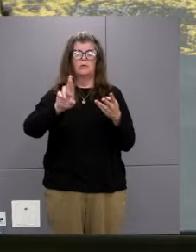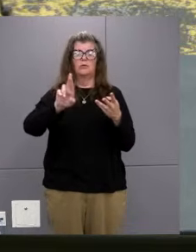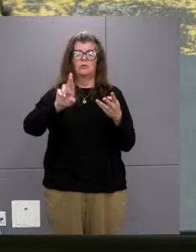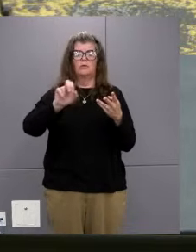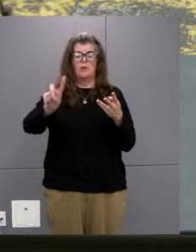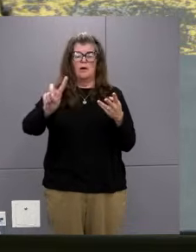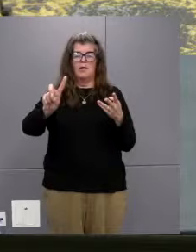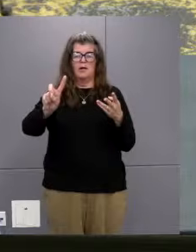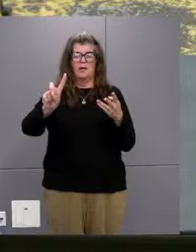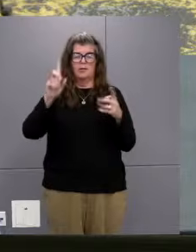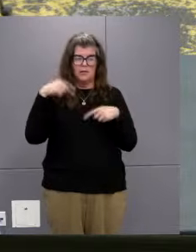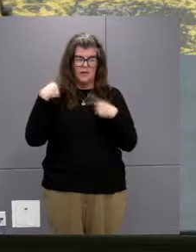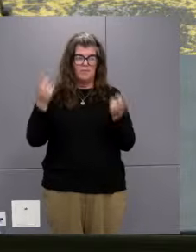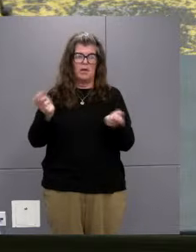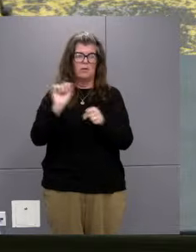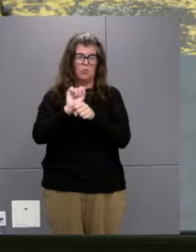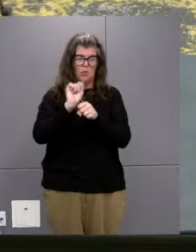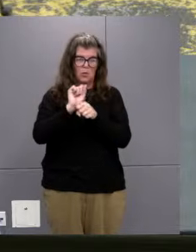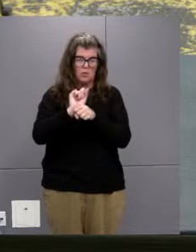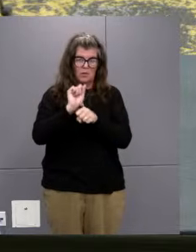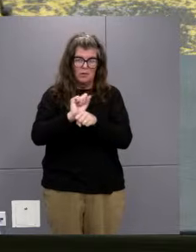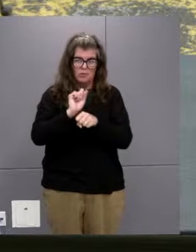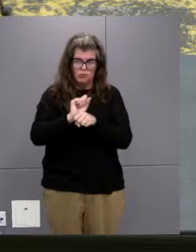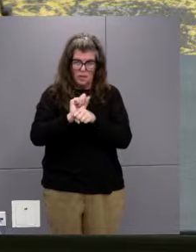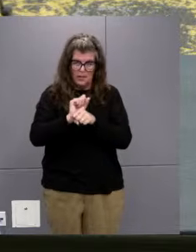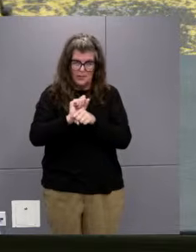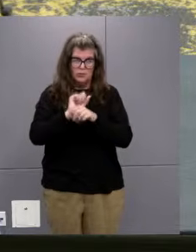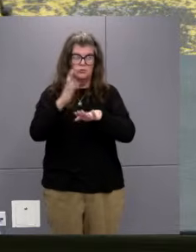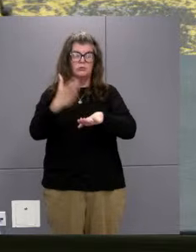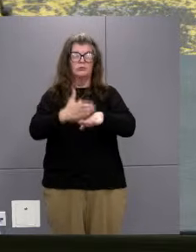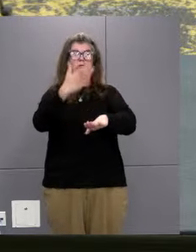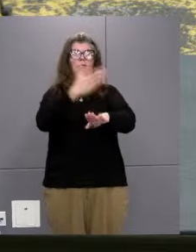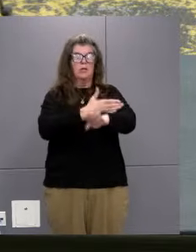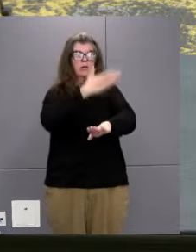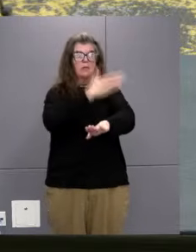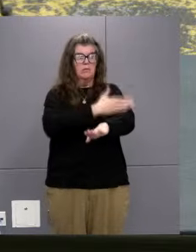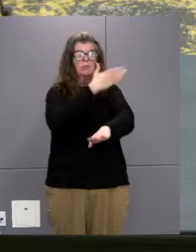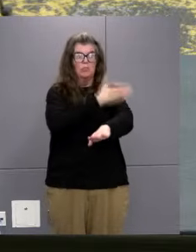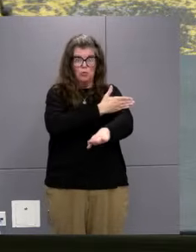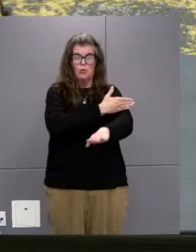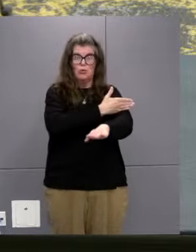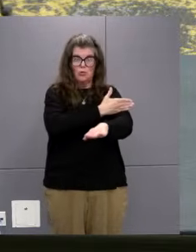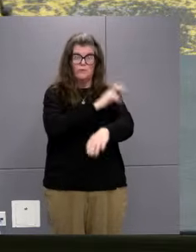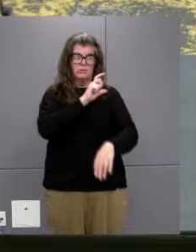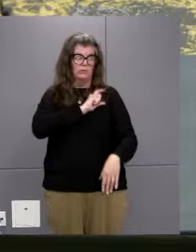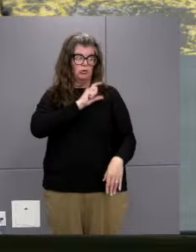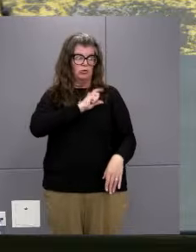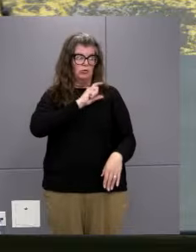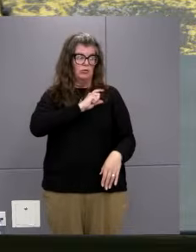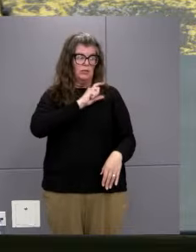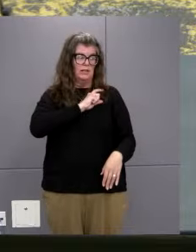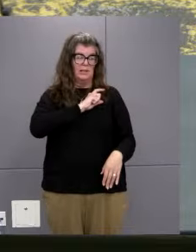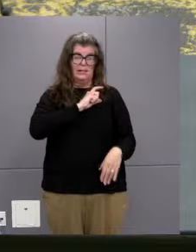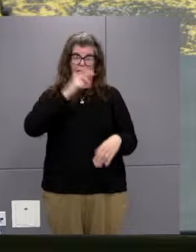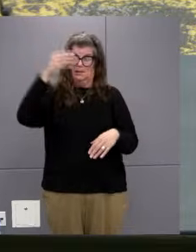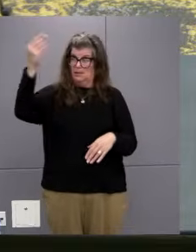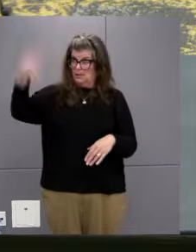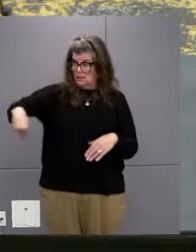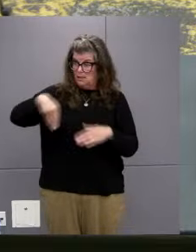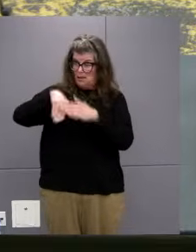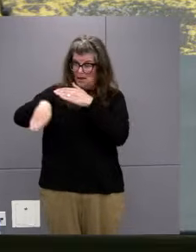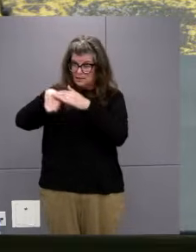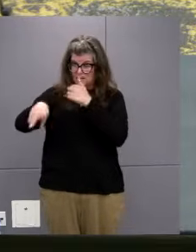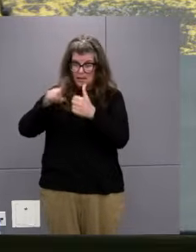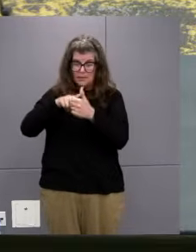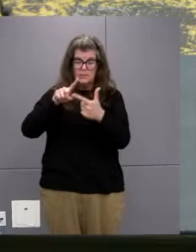on trying to upgrade these facilities. The key accesses is one, cameras are another.